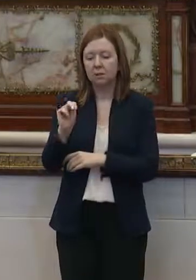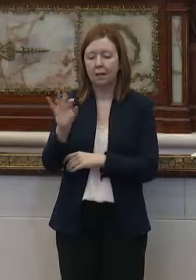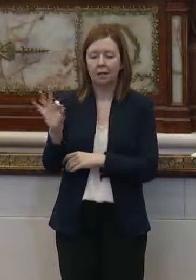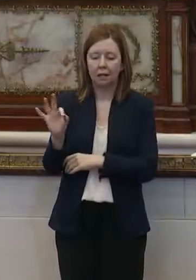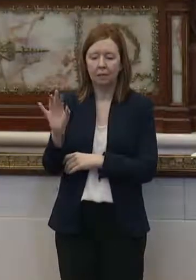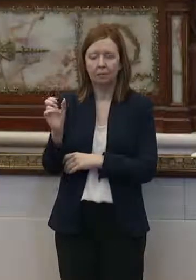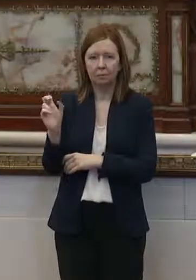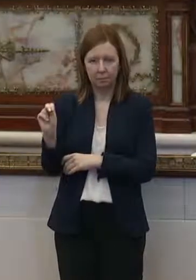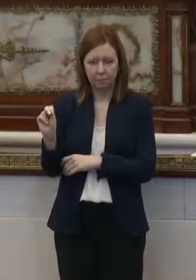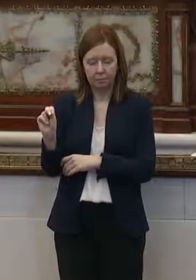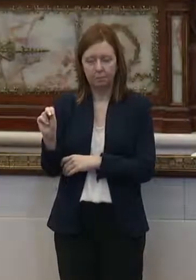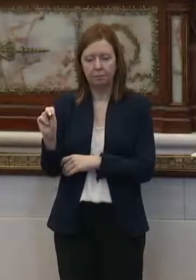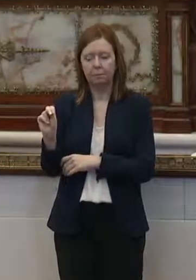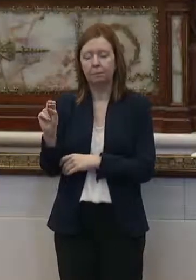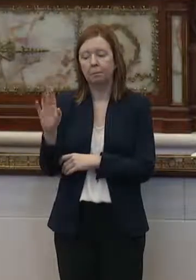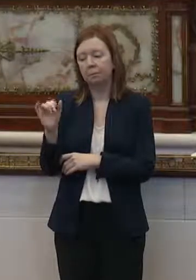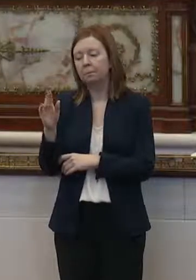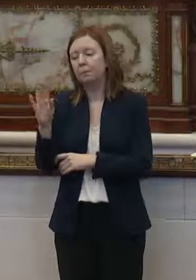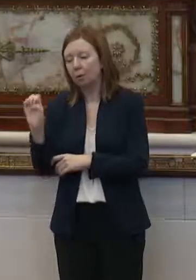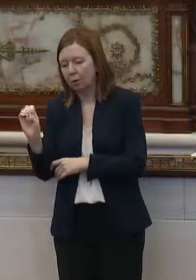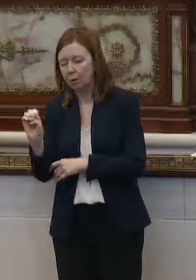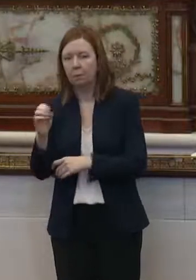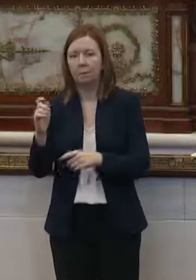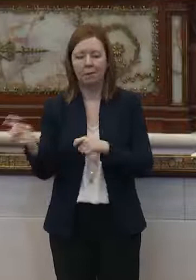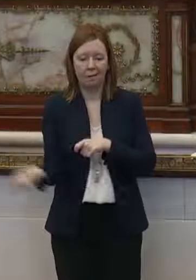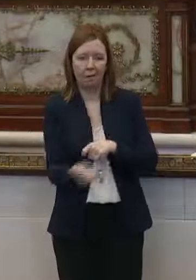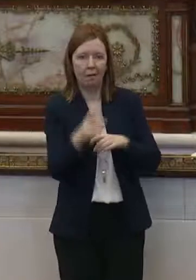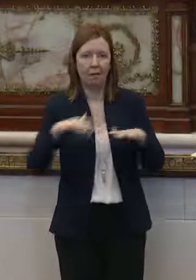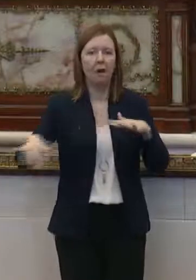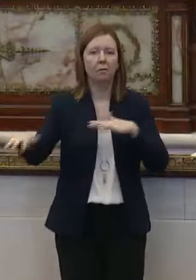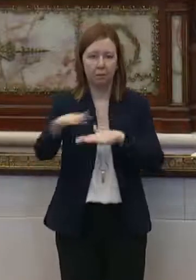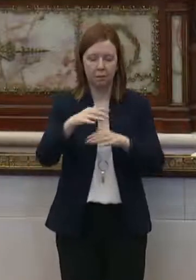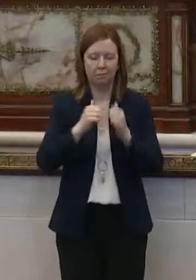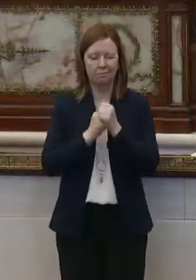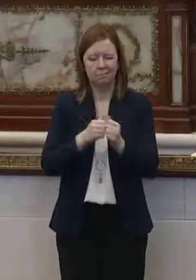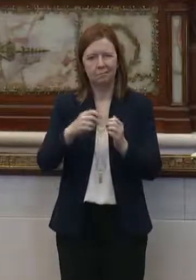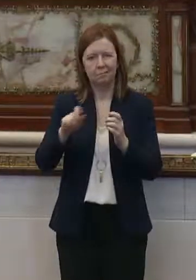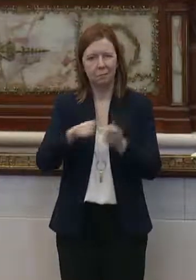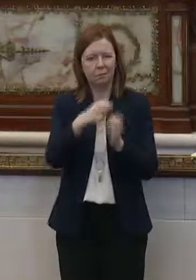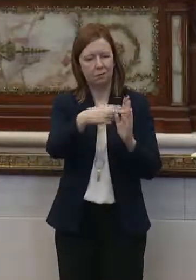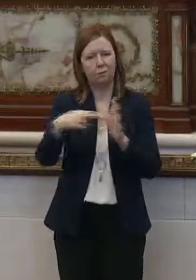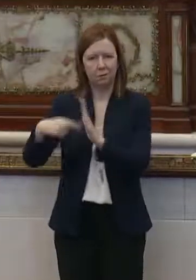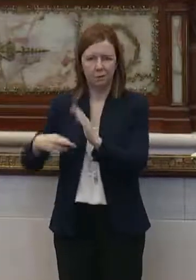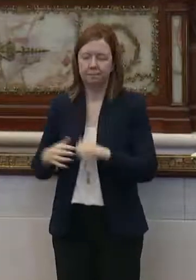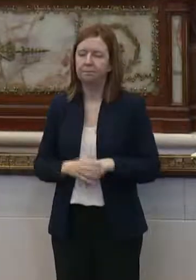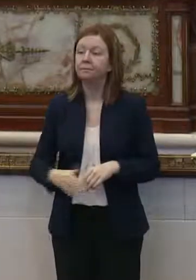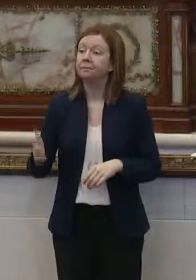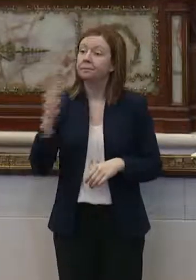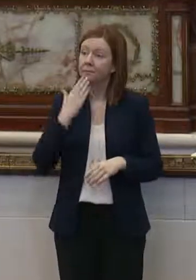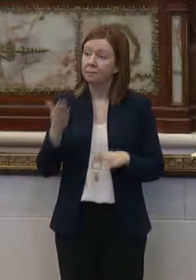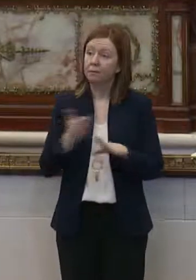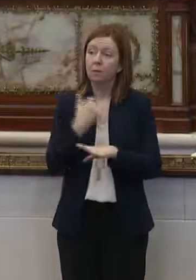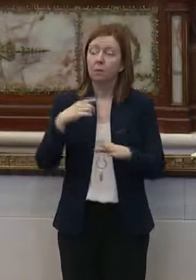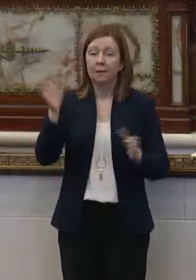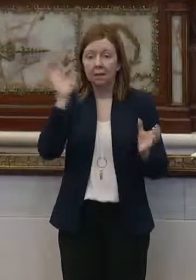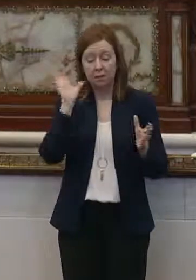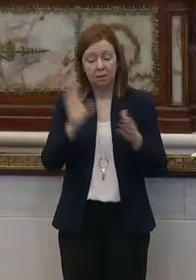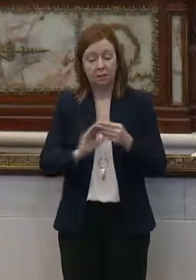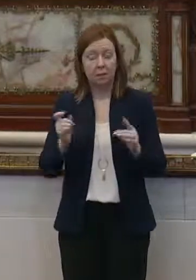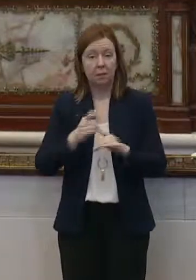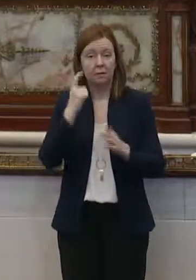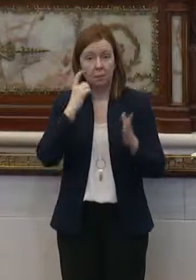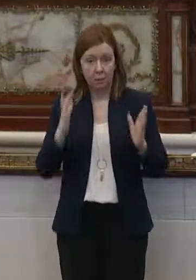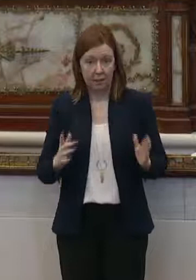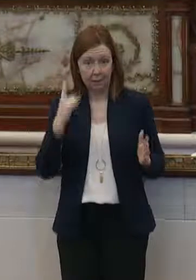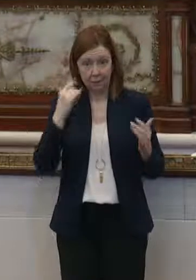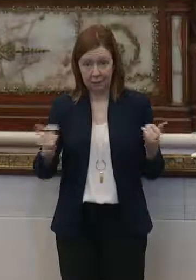Course, all under certain terms and conditions. Thank you. Before we begin to hear testimony from the witnesses we have for